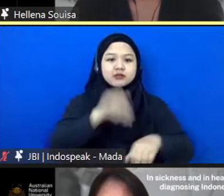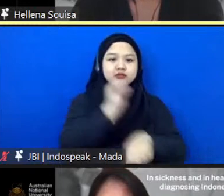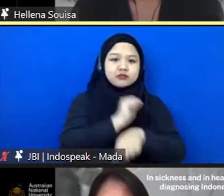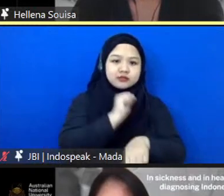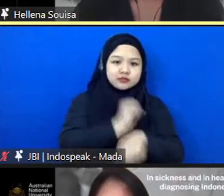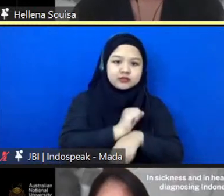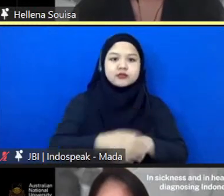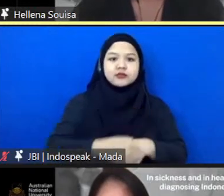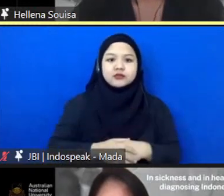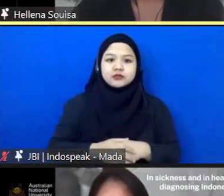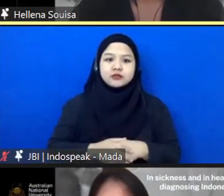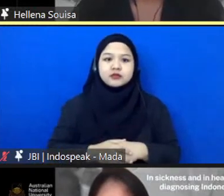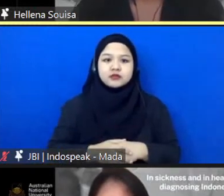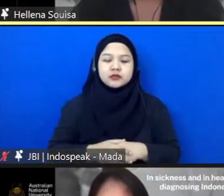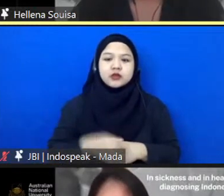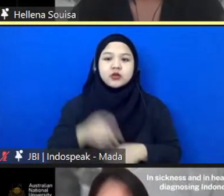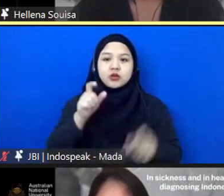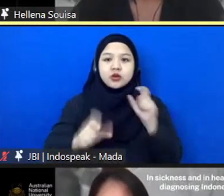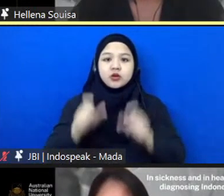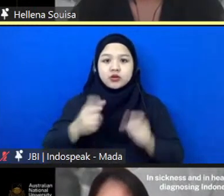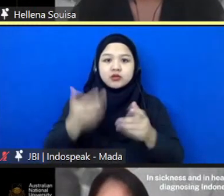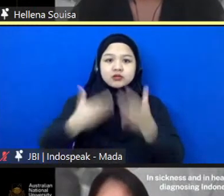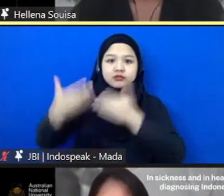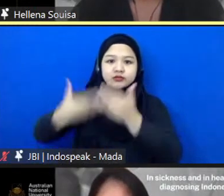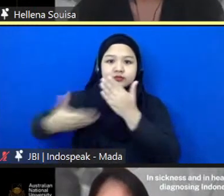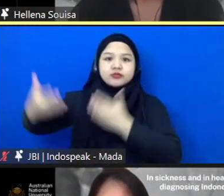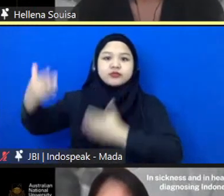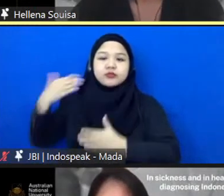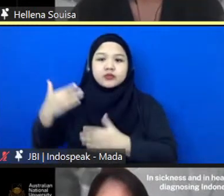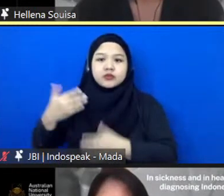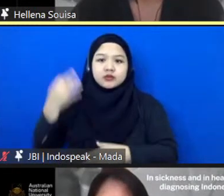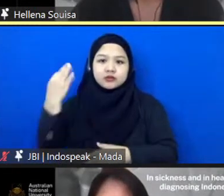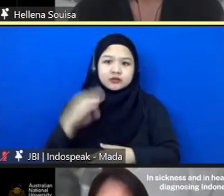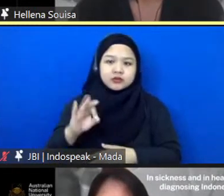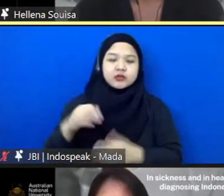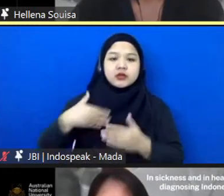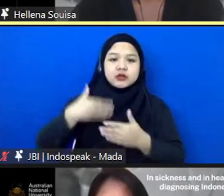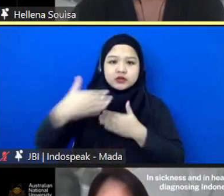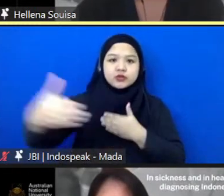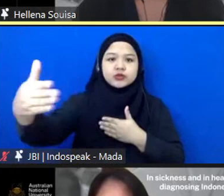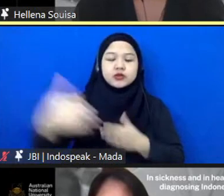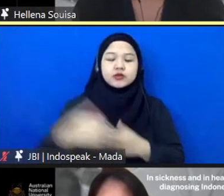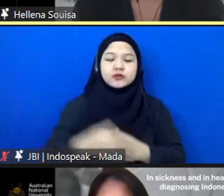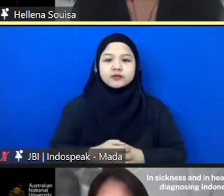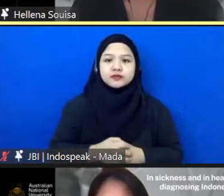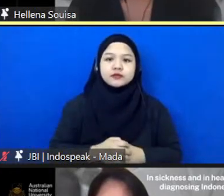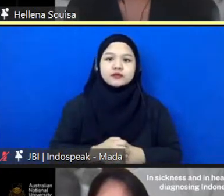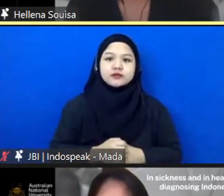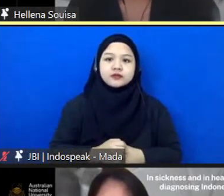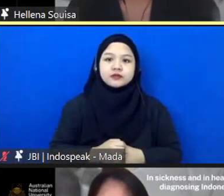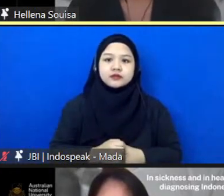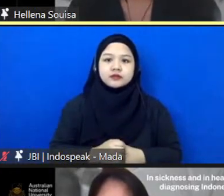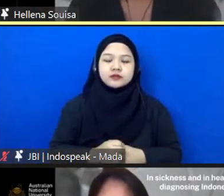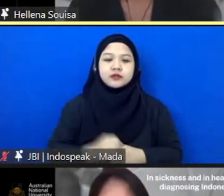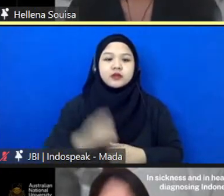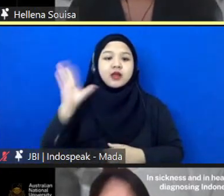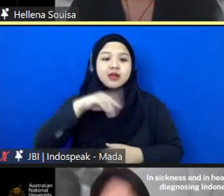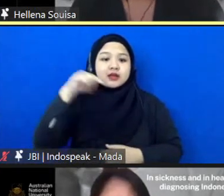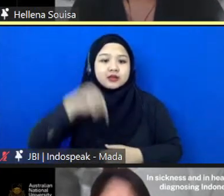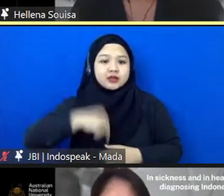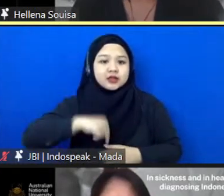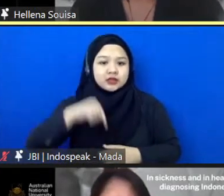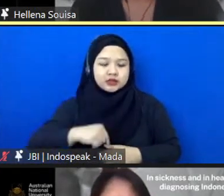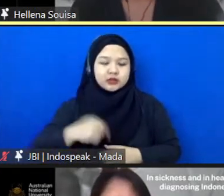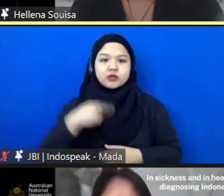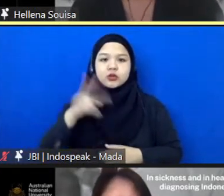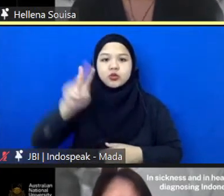pay my respect to the elders in the past, present, and emerging. Now, in this panel today, we have two